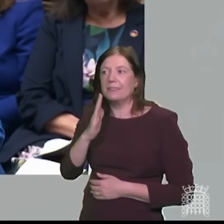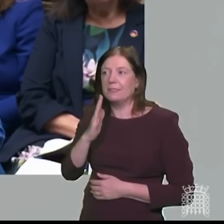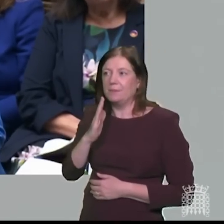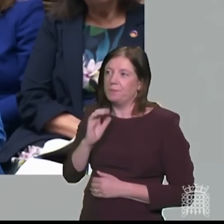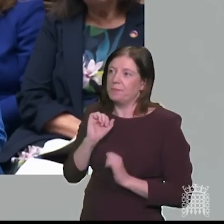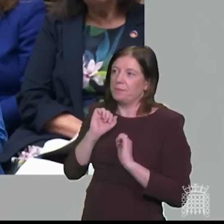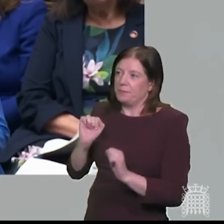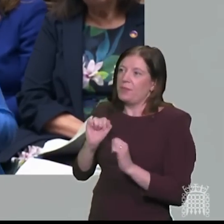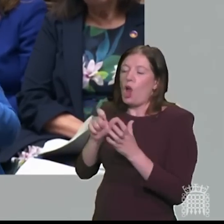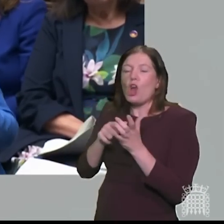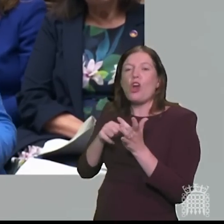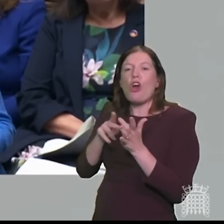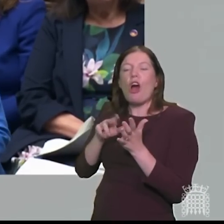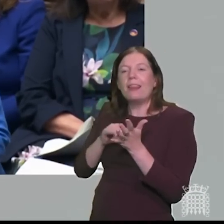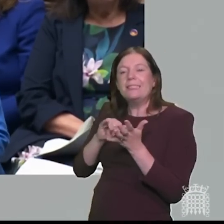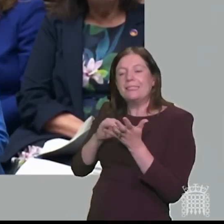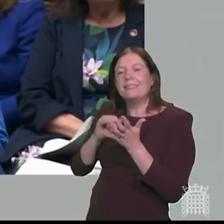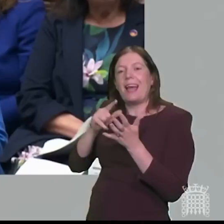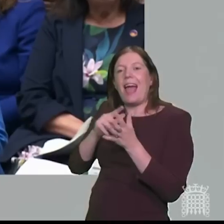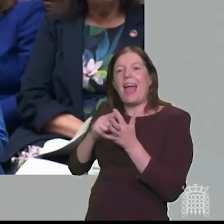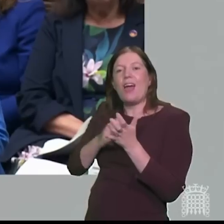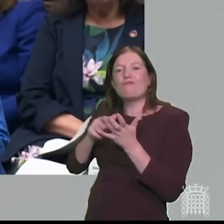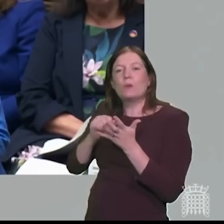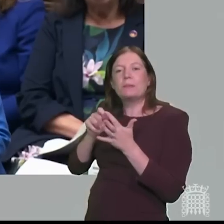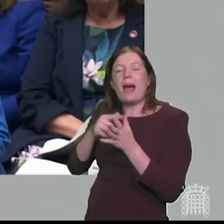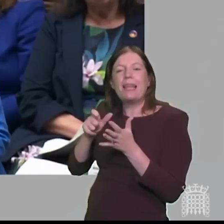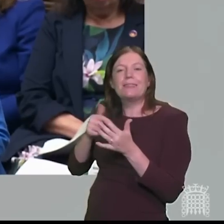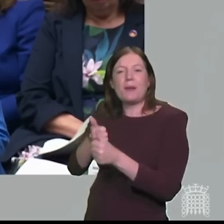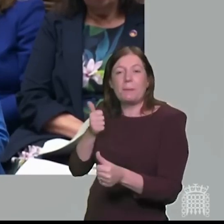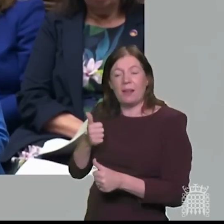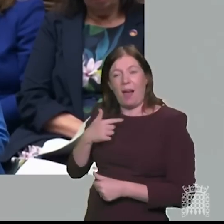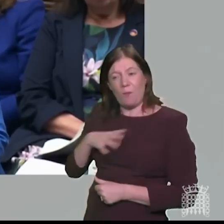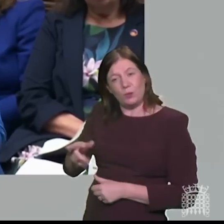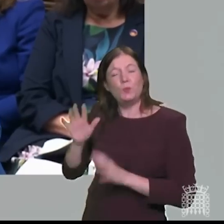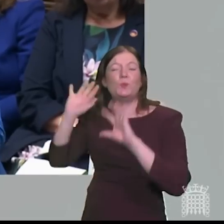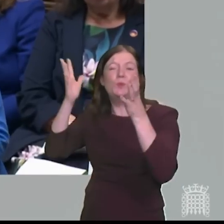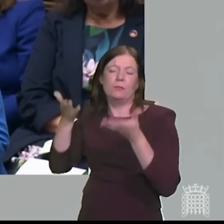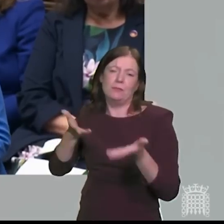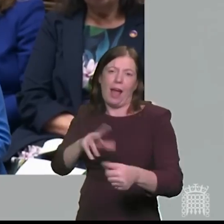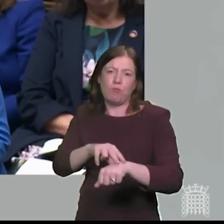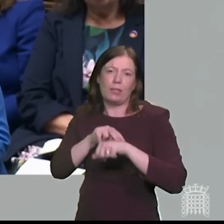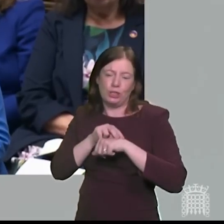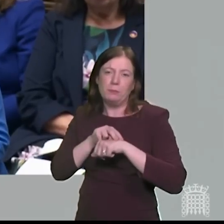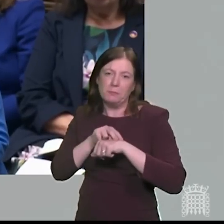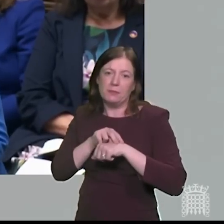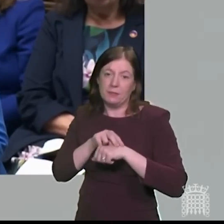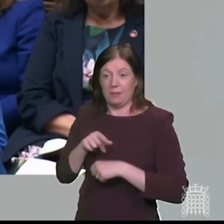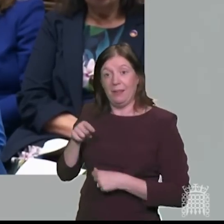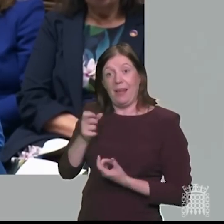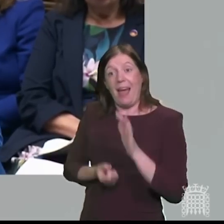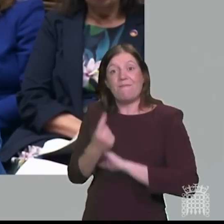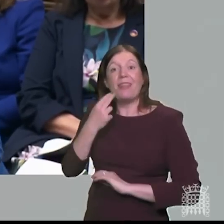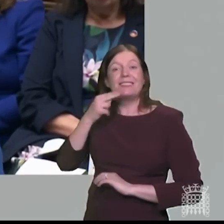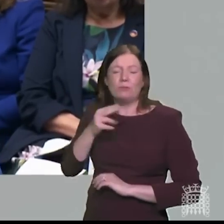Collins Aerospace. Would he join me in celebrating apprenticeships in the aerospace industry and encourage colleagues to attend and meet